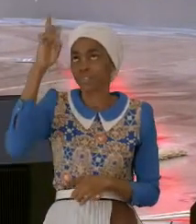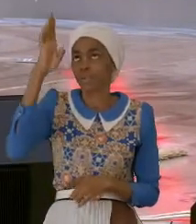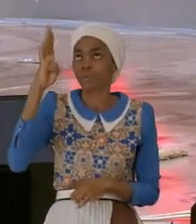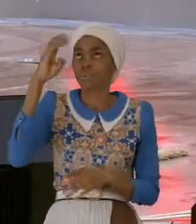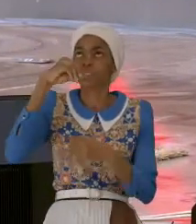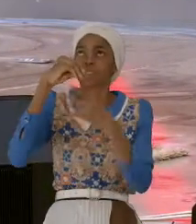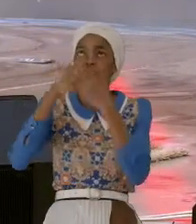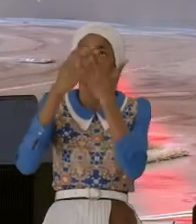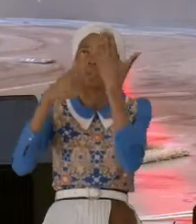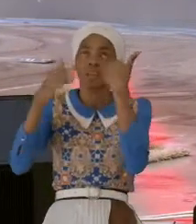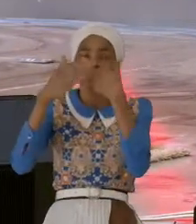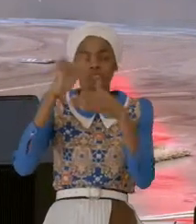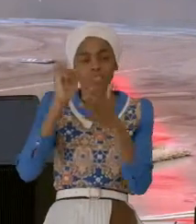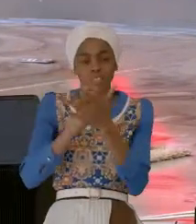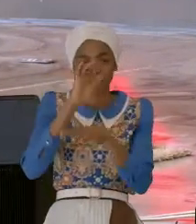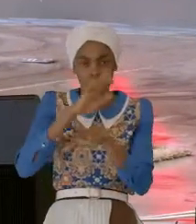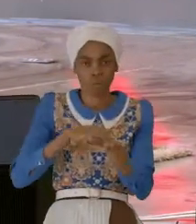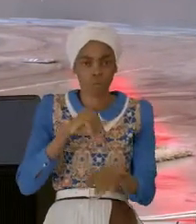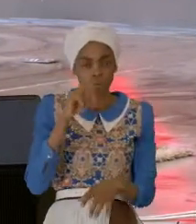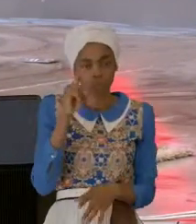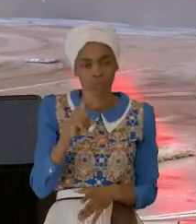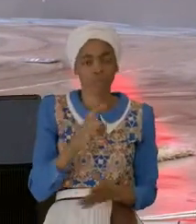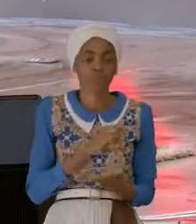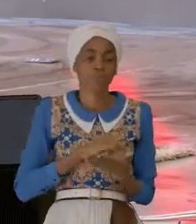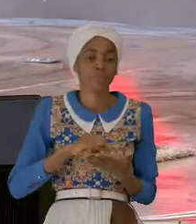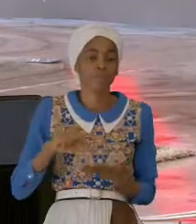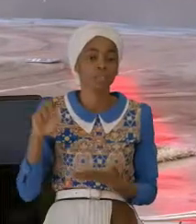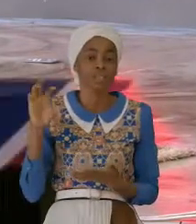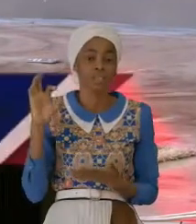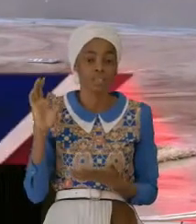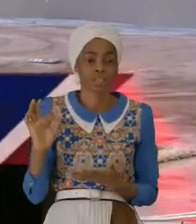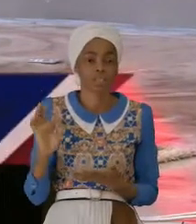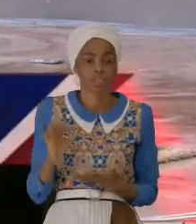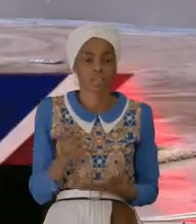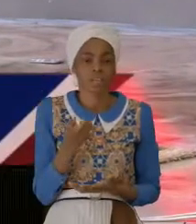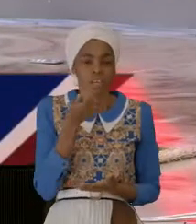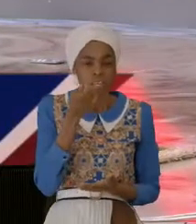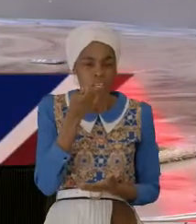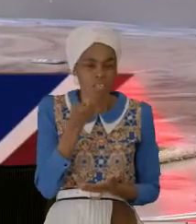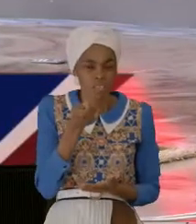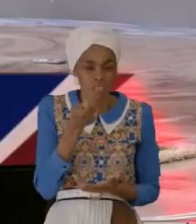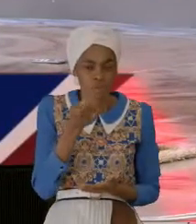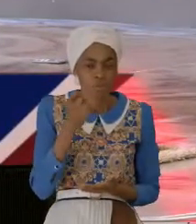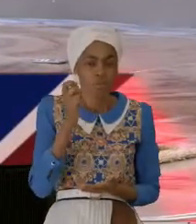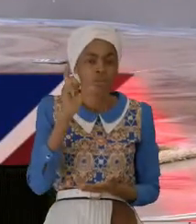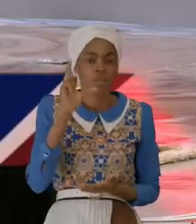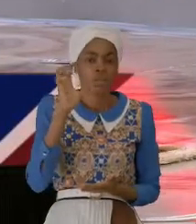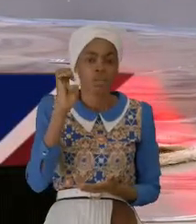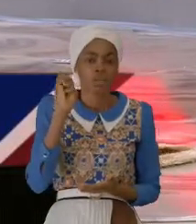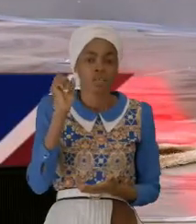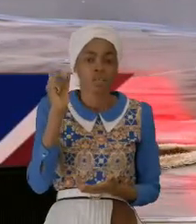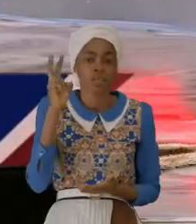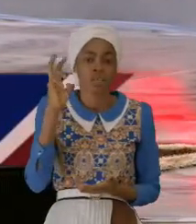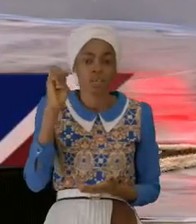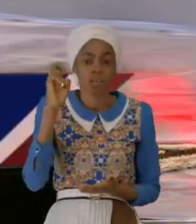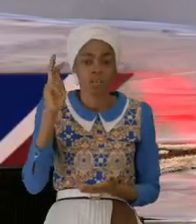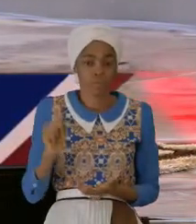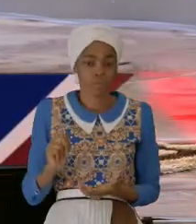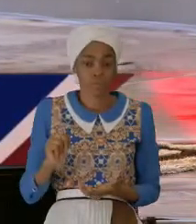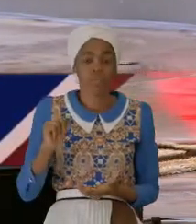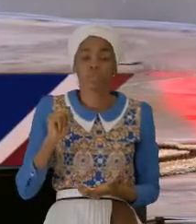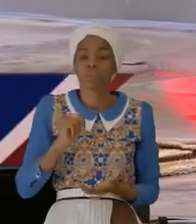that called you was nine a little lemon litness the whole